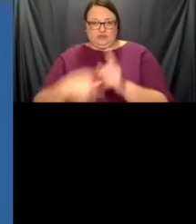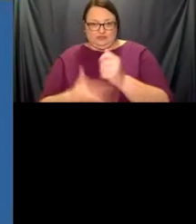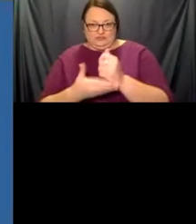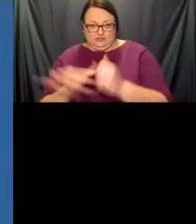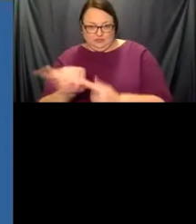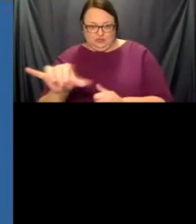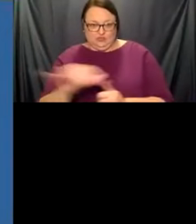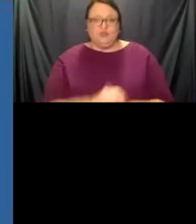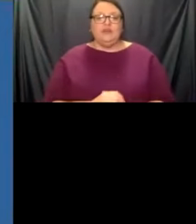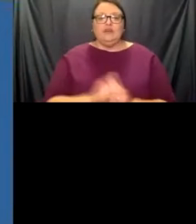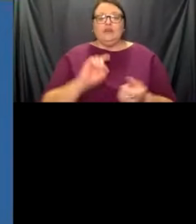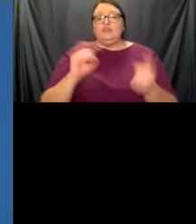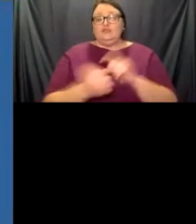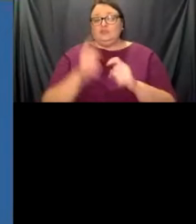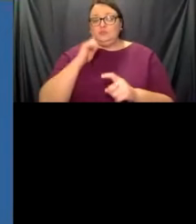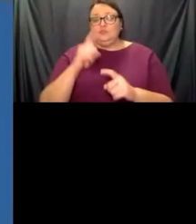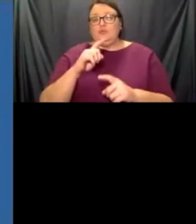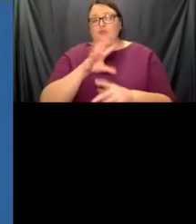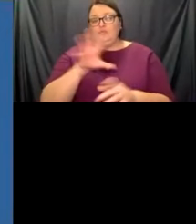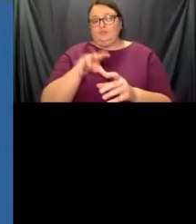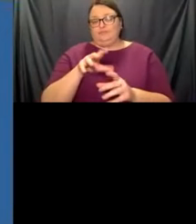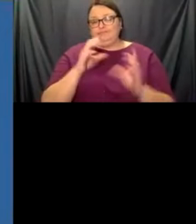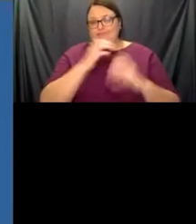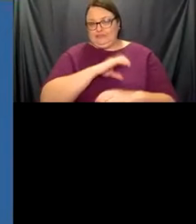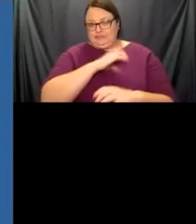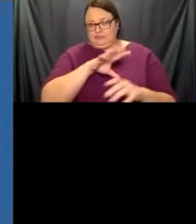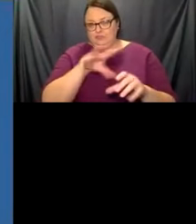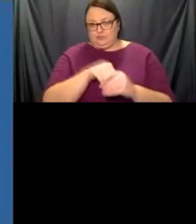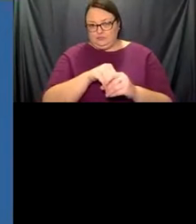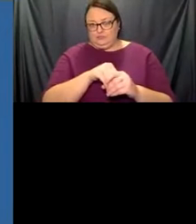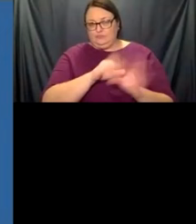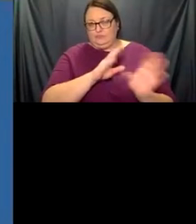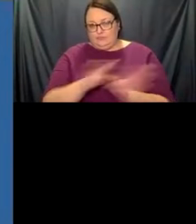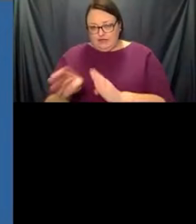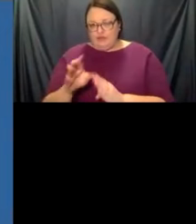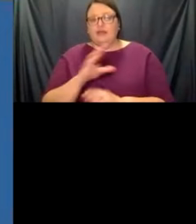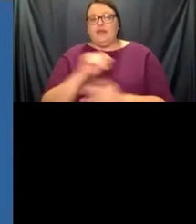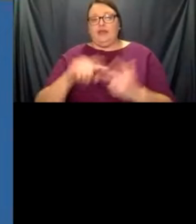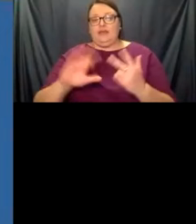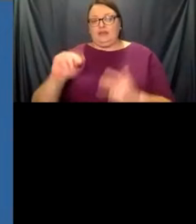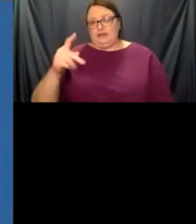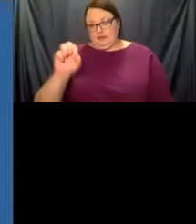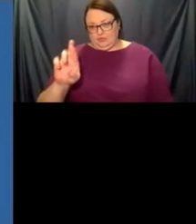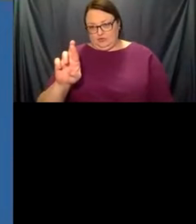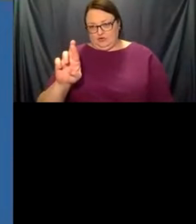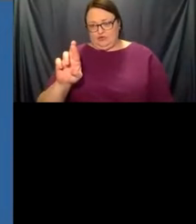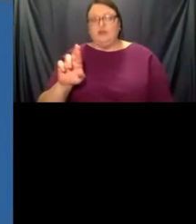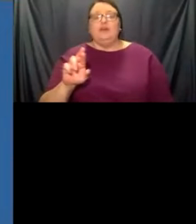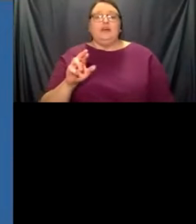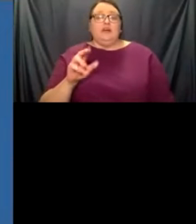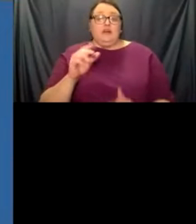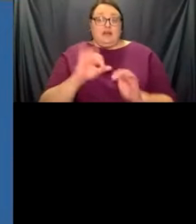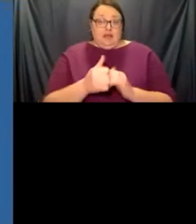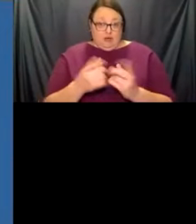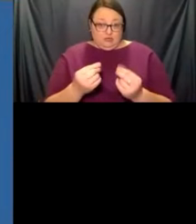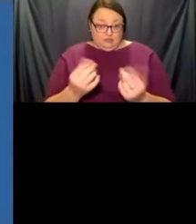to the citizen participation plan. And of course, the CAPER. You can do that by filling out our feedback